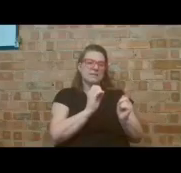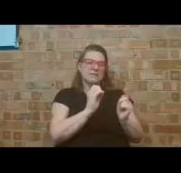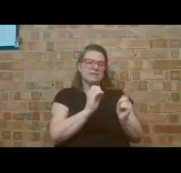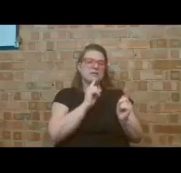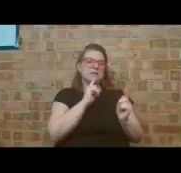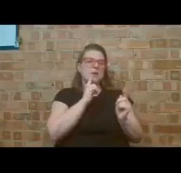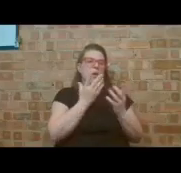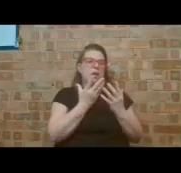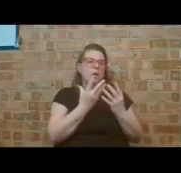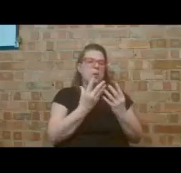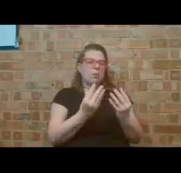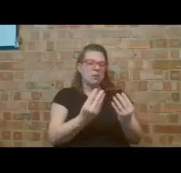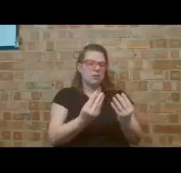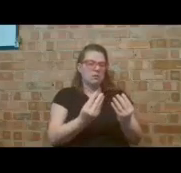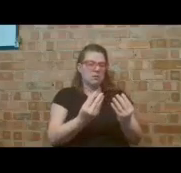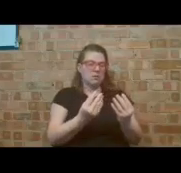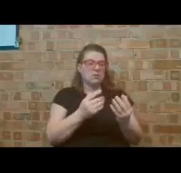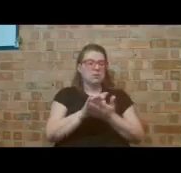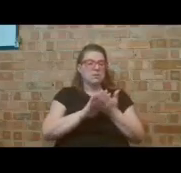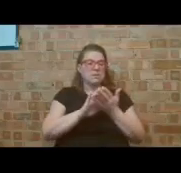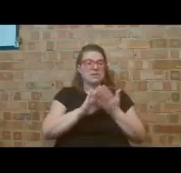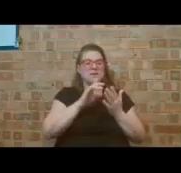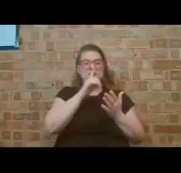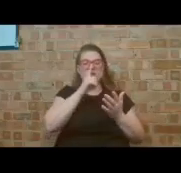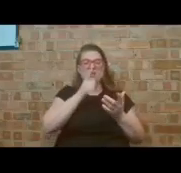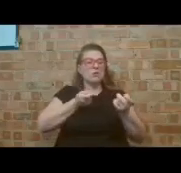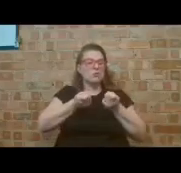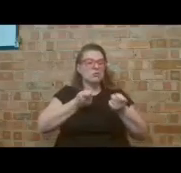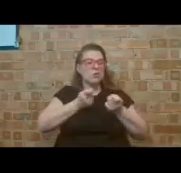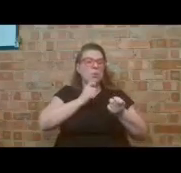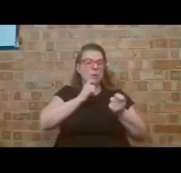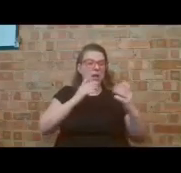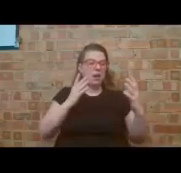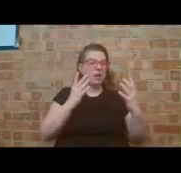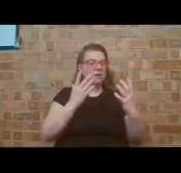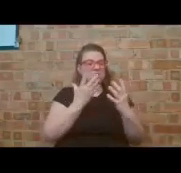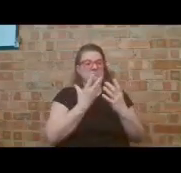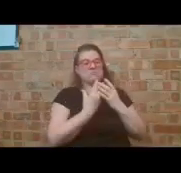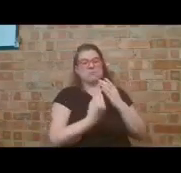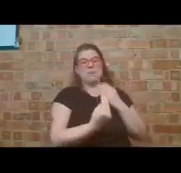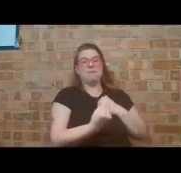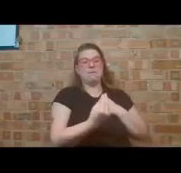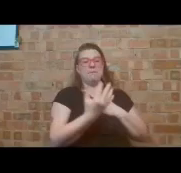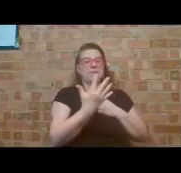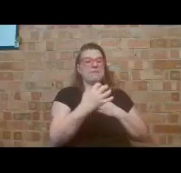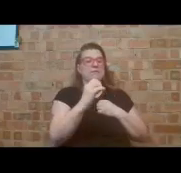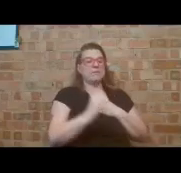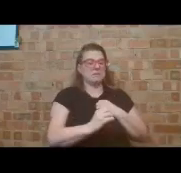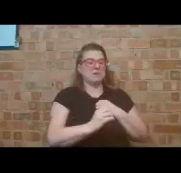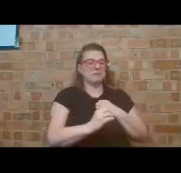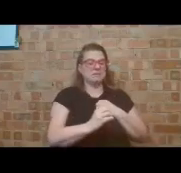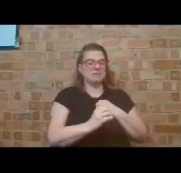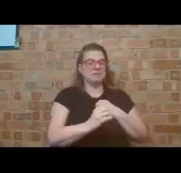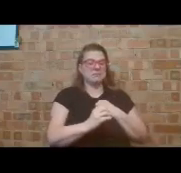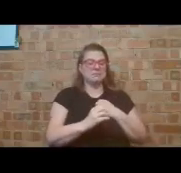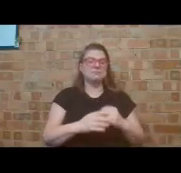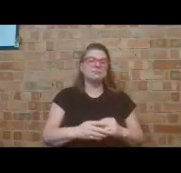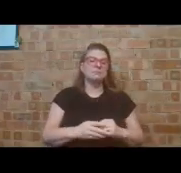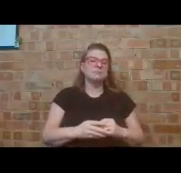fade. When someone's not using the controller's going to sort of fade to 50% and maybe not be as noticeable for someone with low